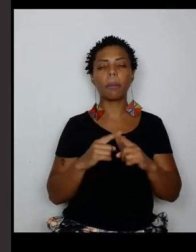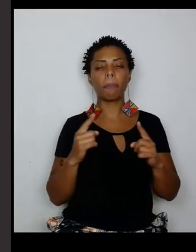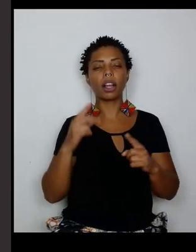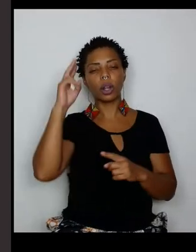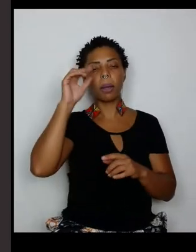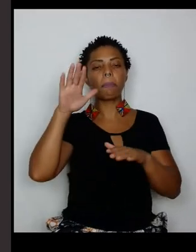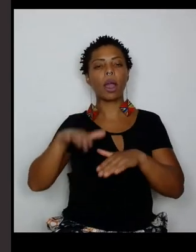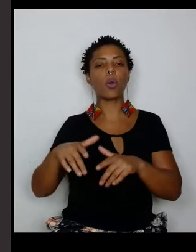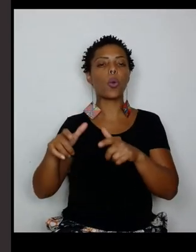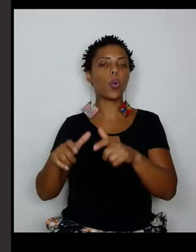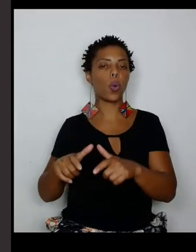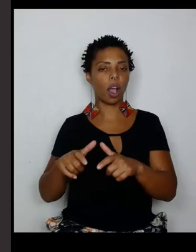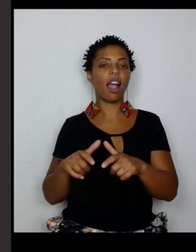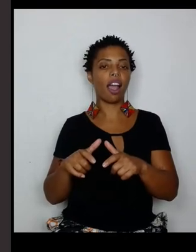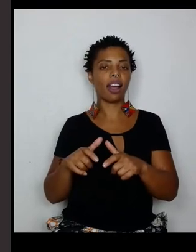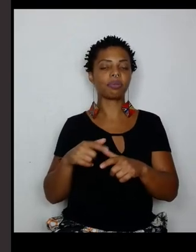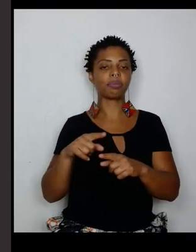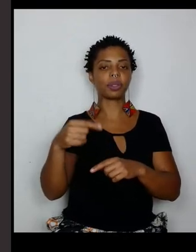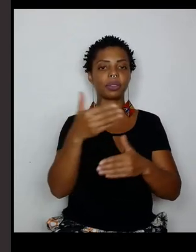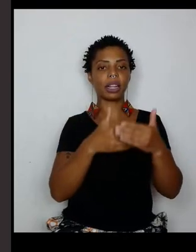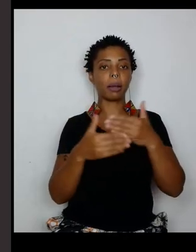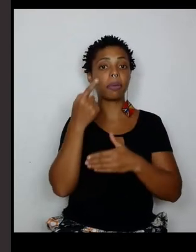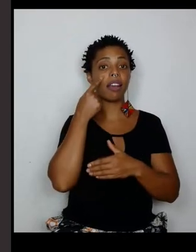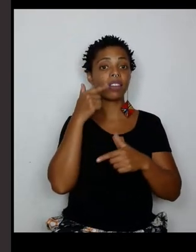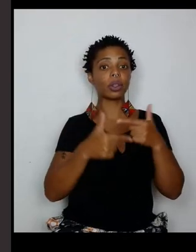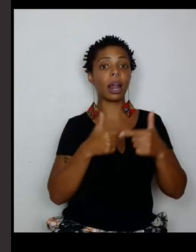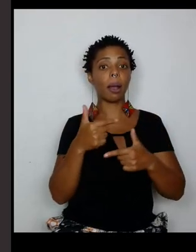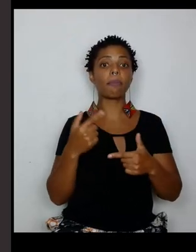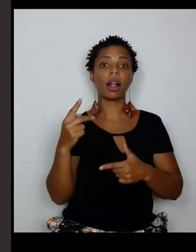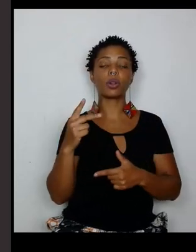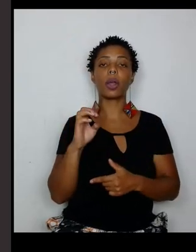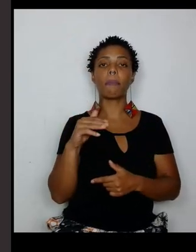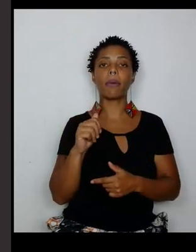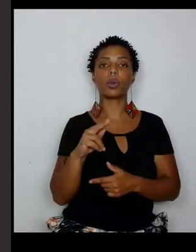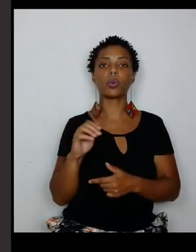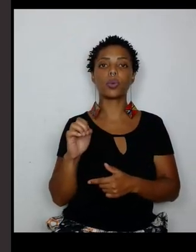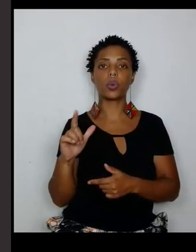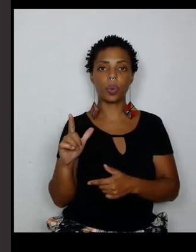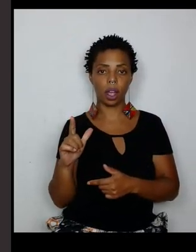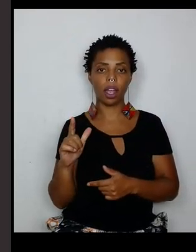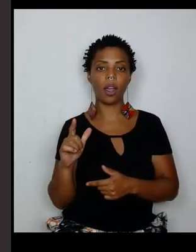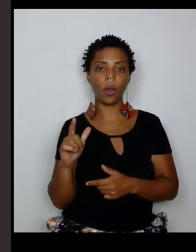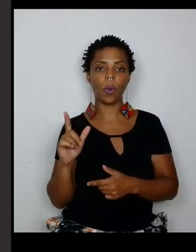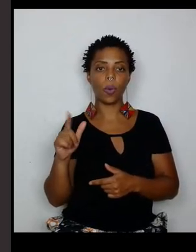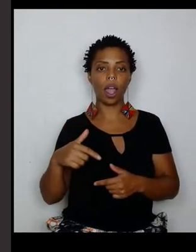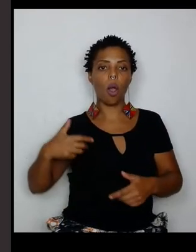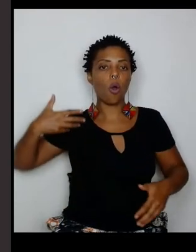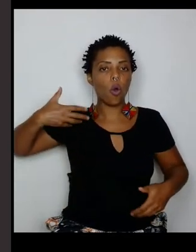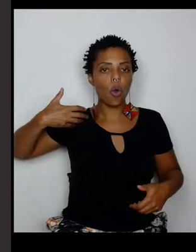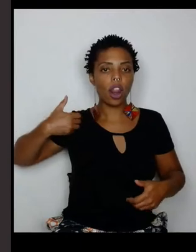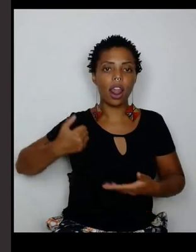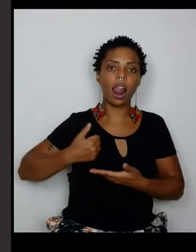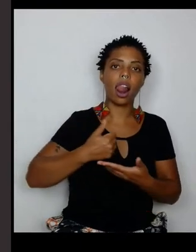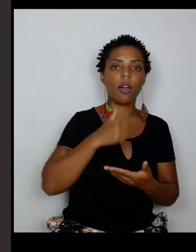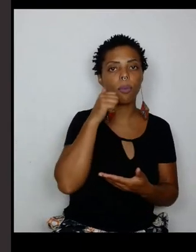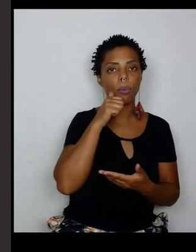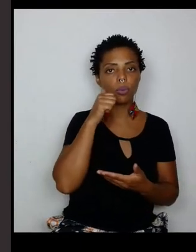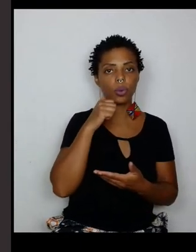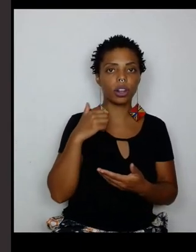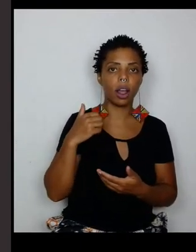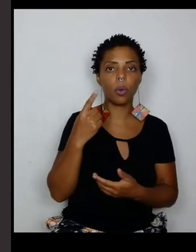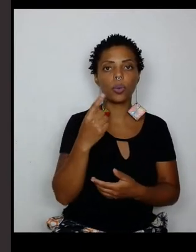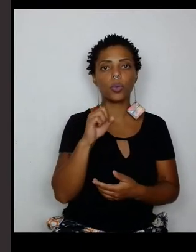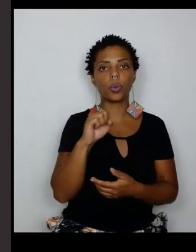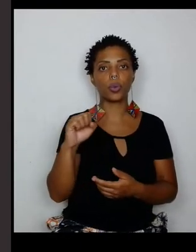other things immediately emmanuel fremiers a guerrilla carrying off a woman uh 1887. though i don't have much recollection of our